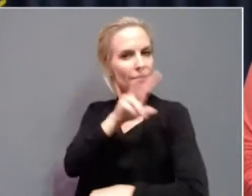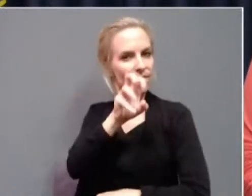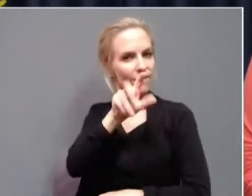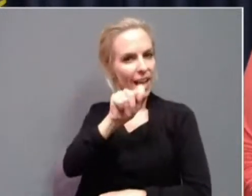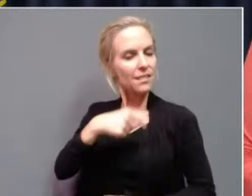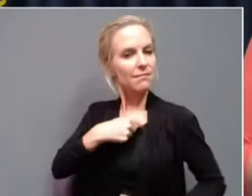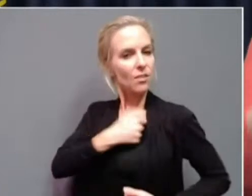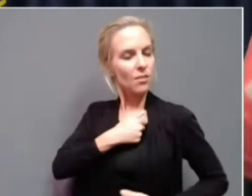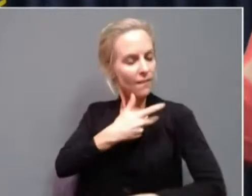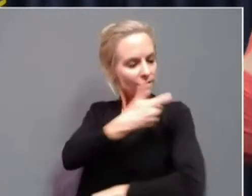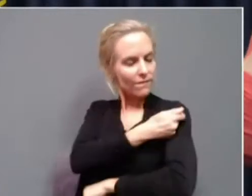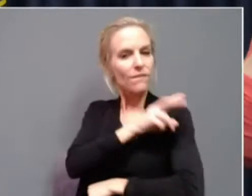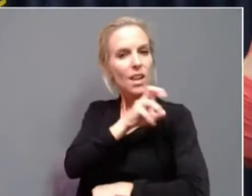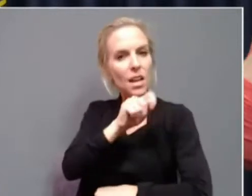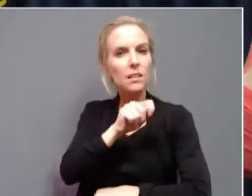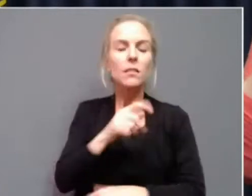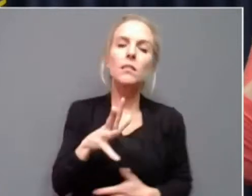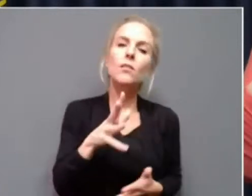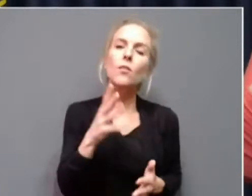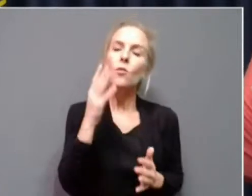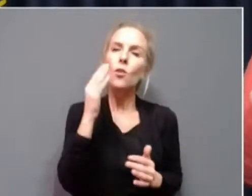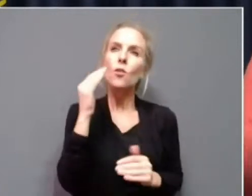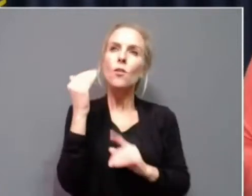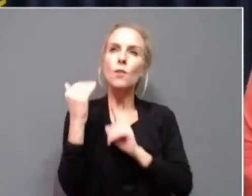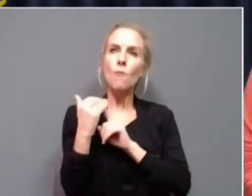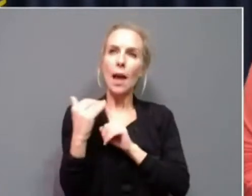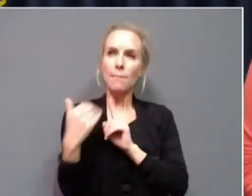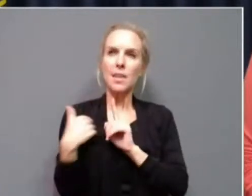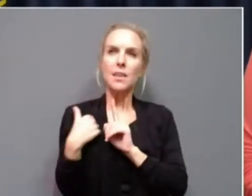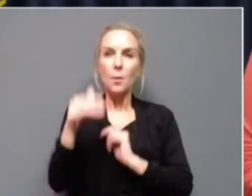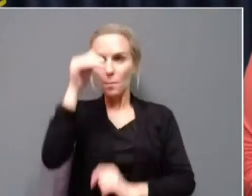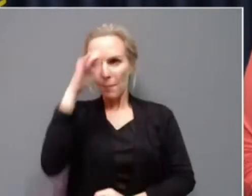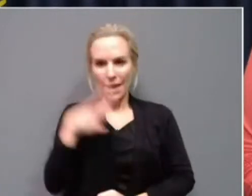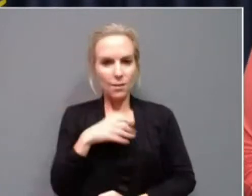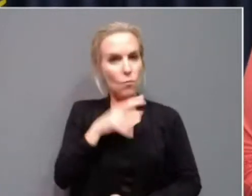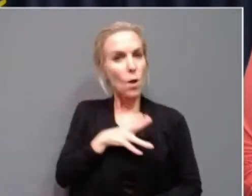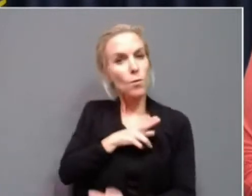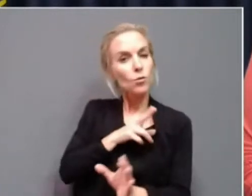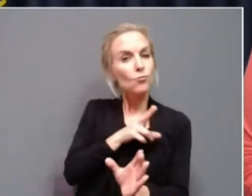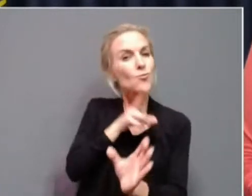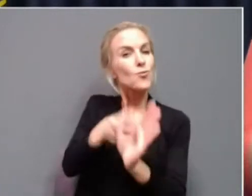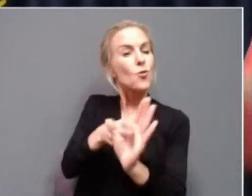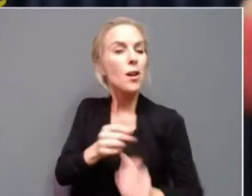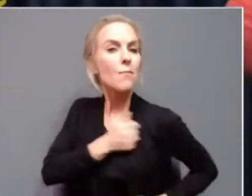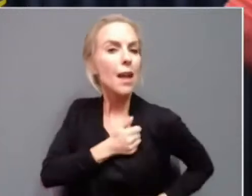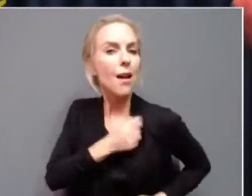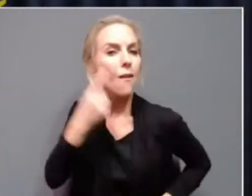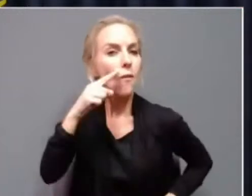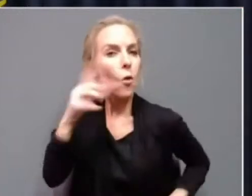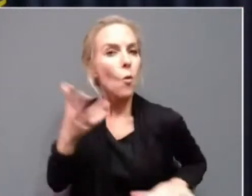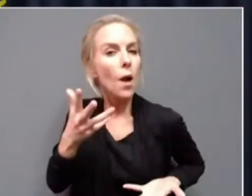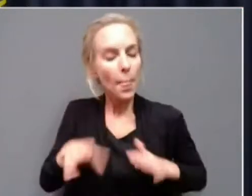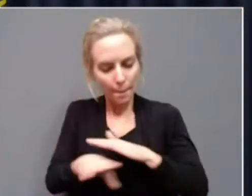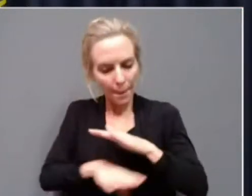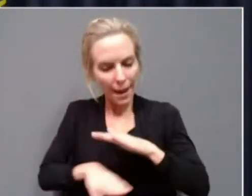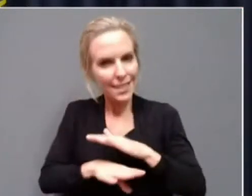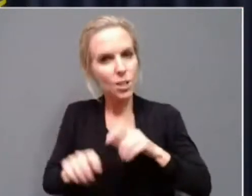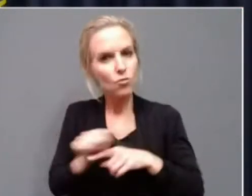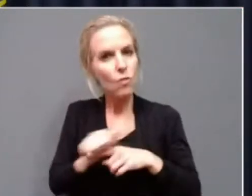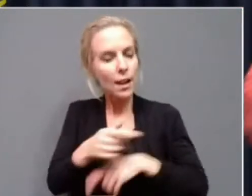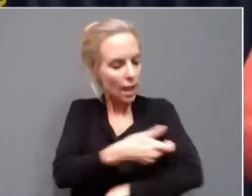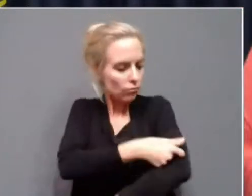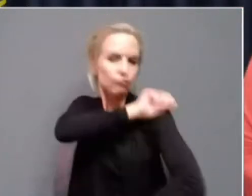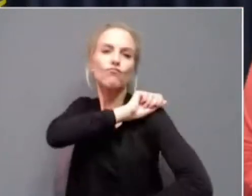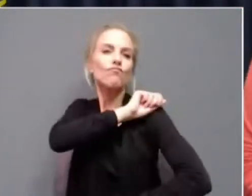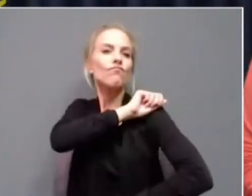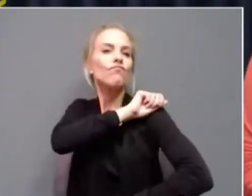It just reminded me when men and women join the military, basic training, they roll up their sleeve, they